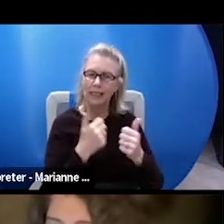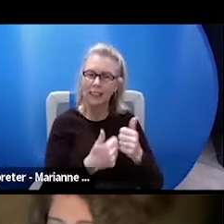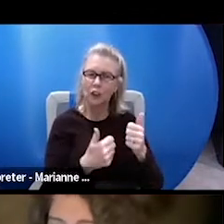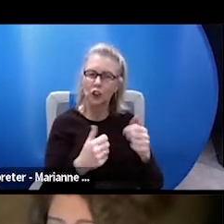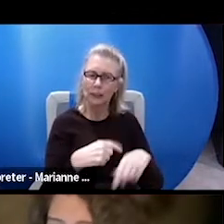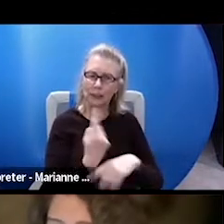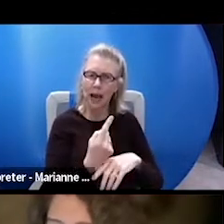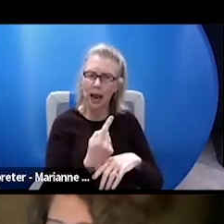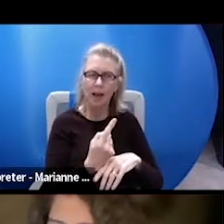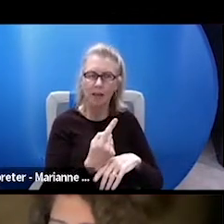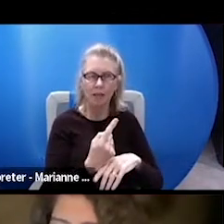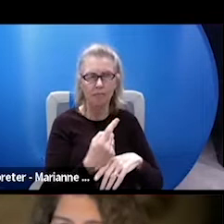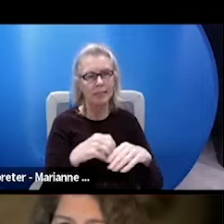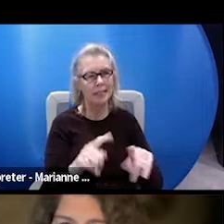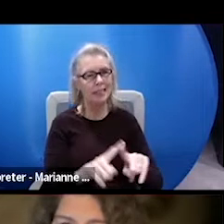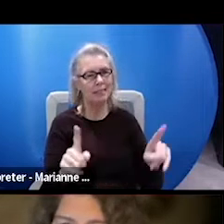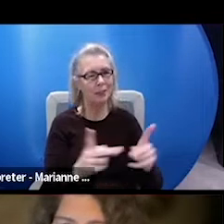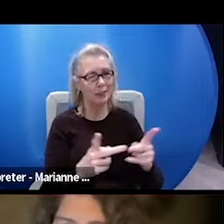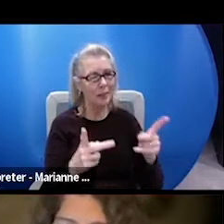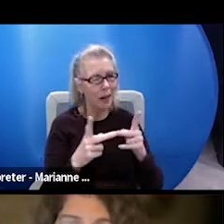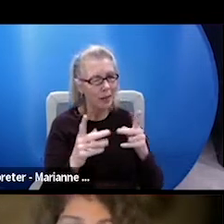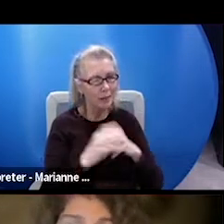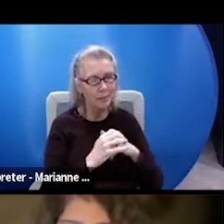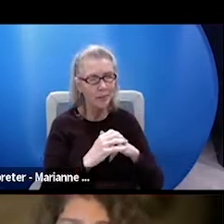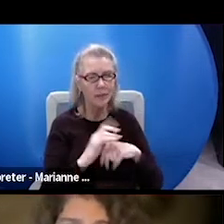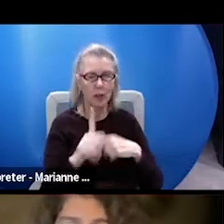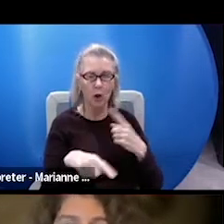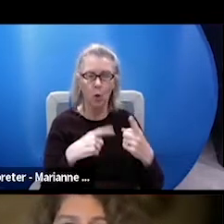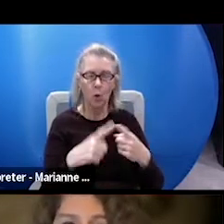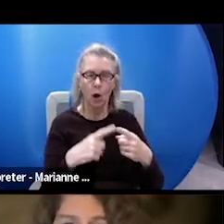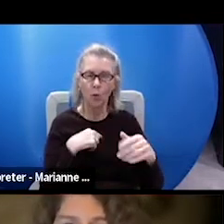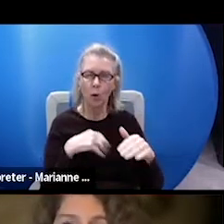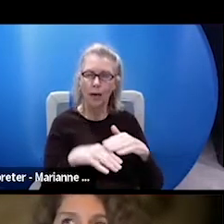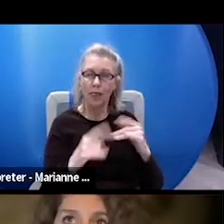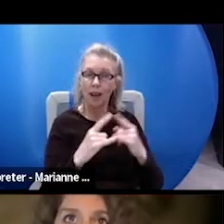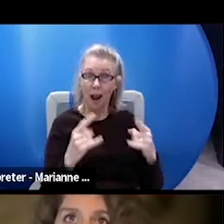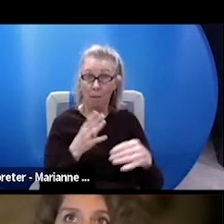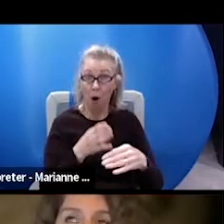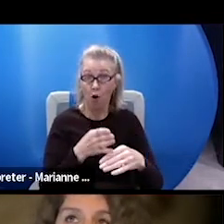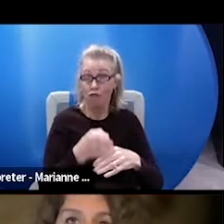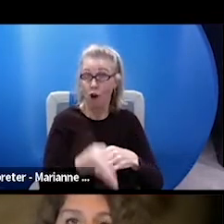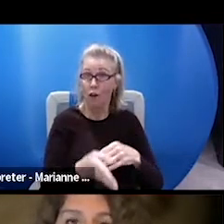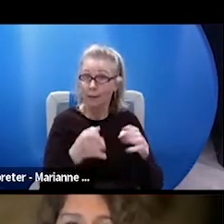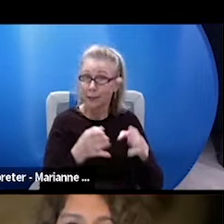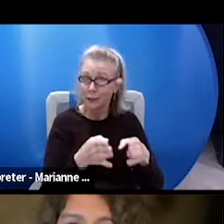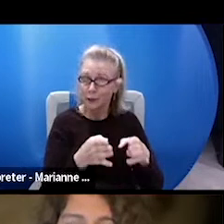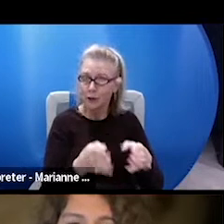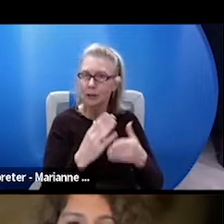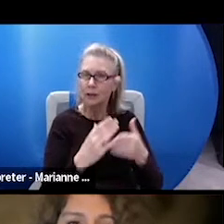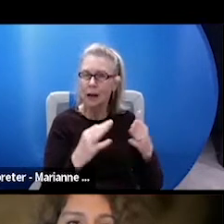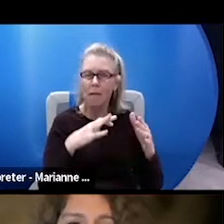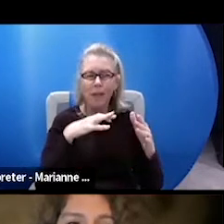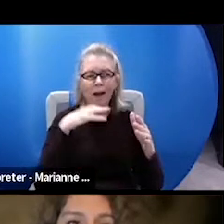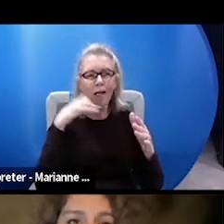site. And when we were in Azza camp, which is across the street, some of the elders of the